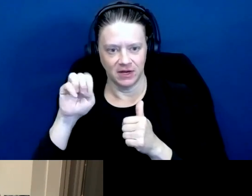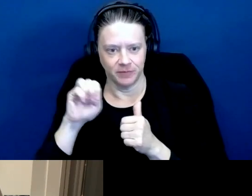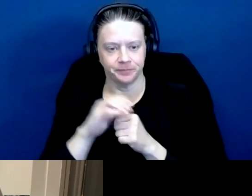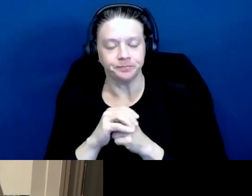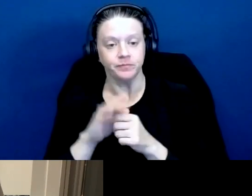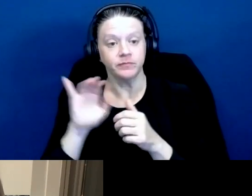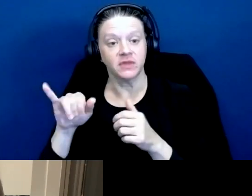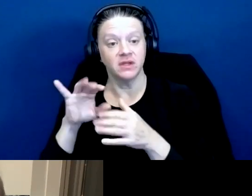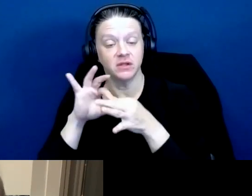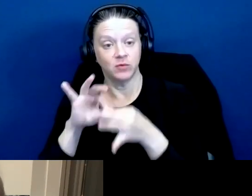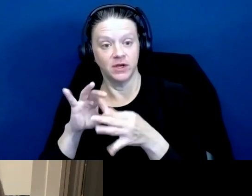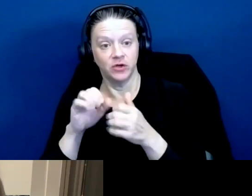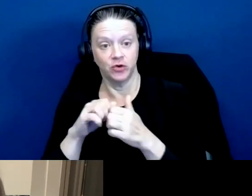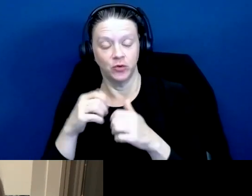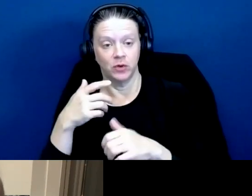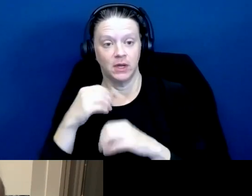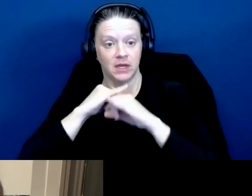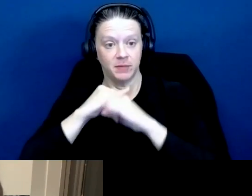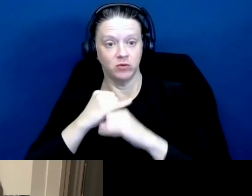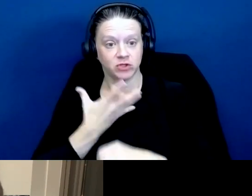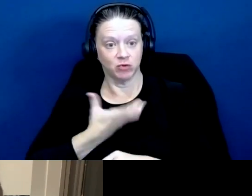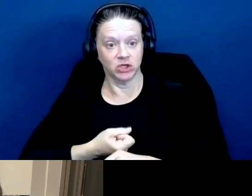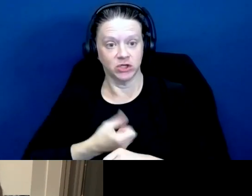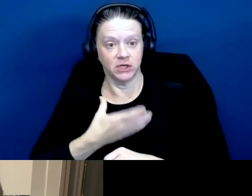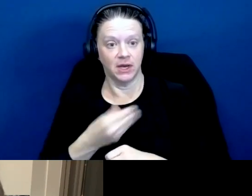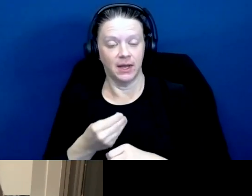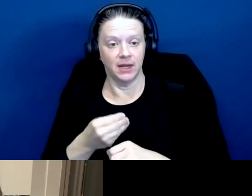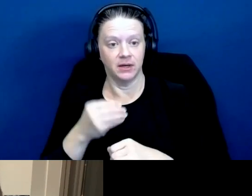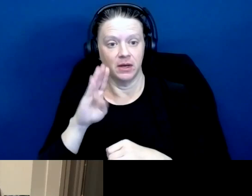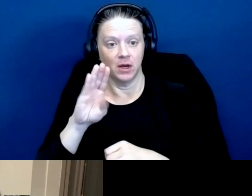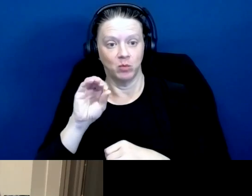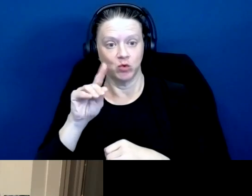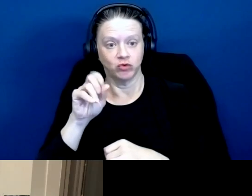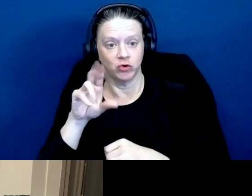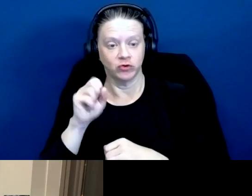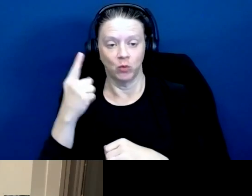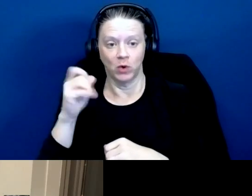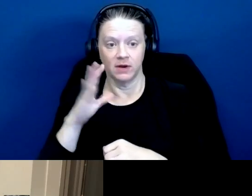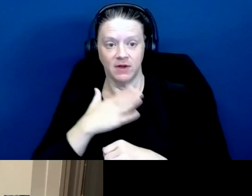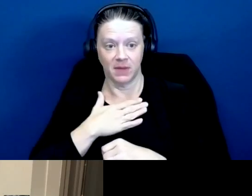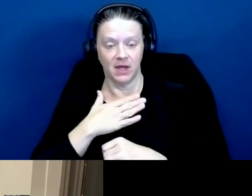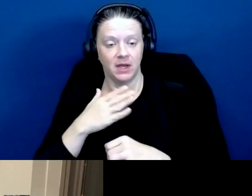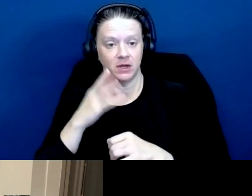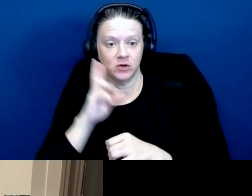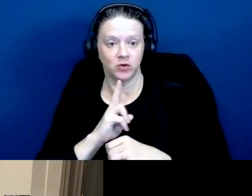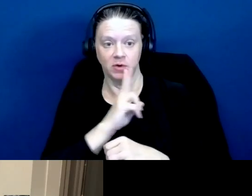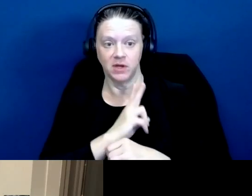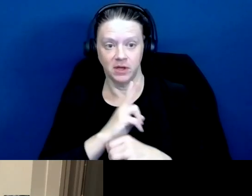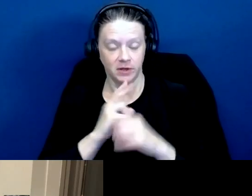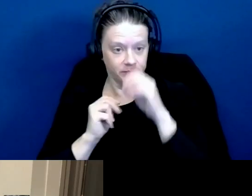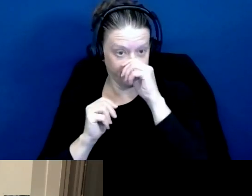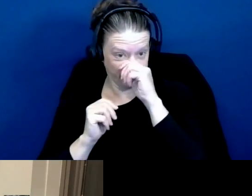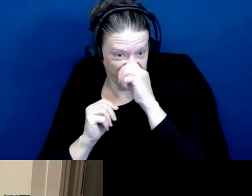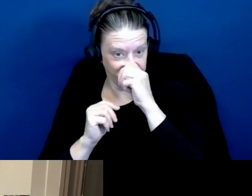suppression and boosters. One of my twin grandsons has long COVID after a vaccination